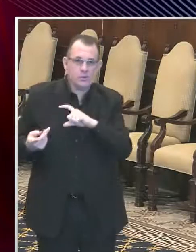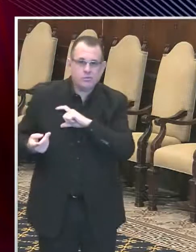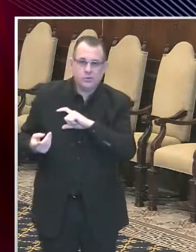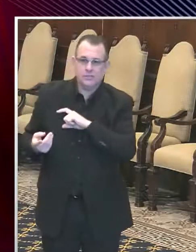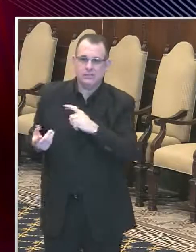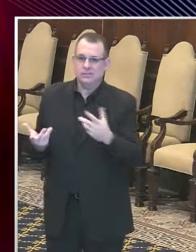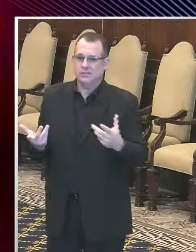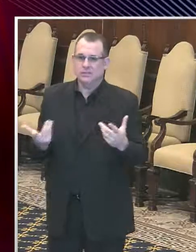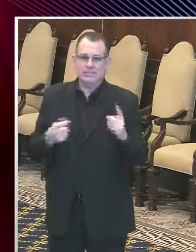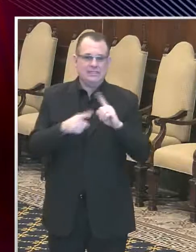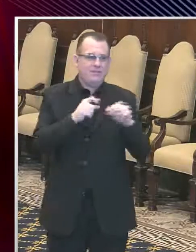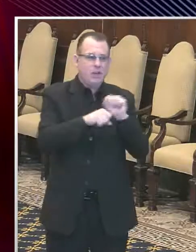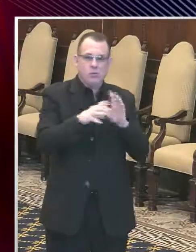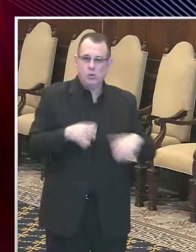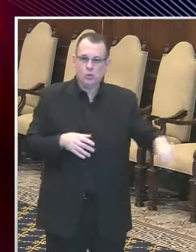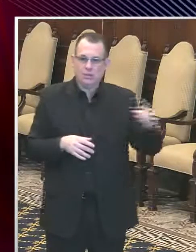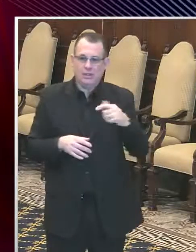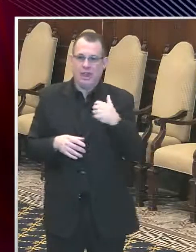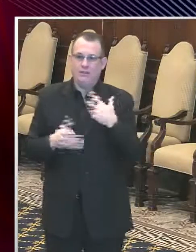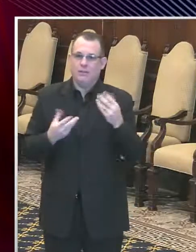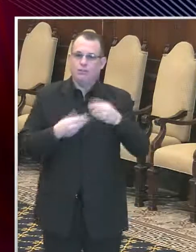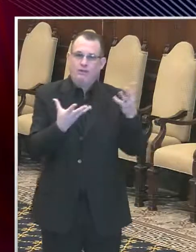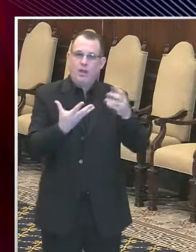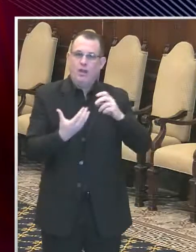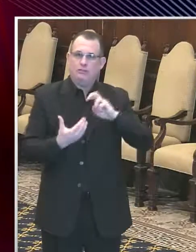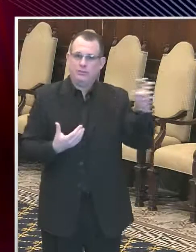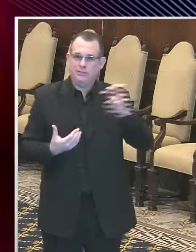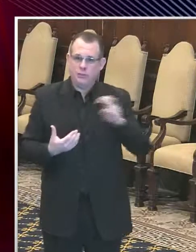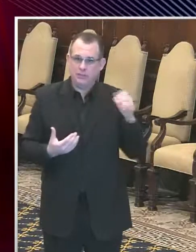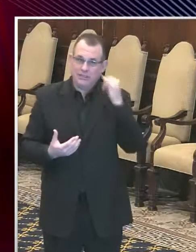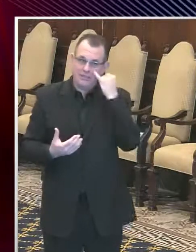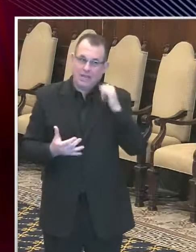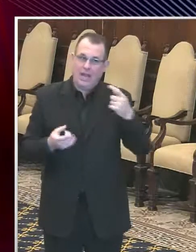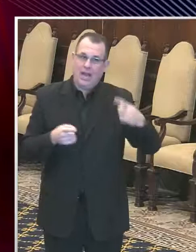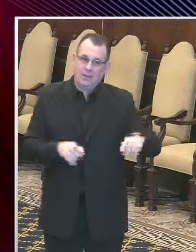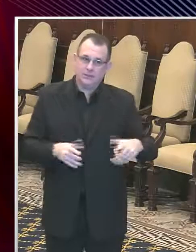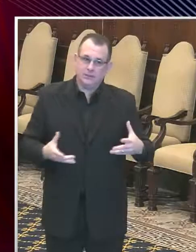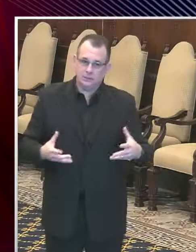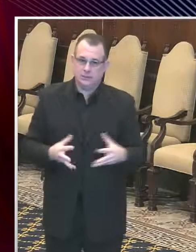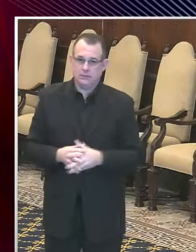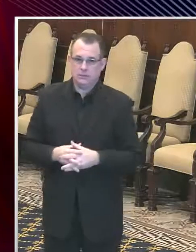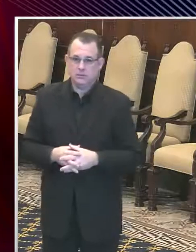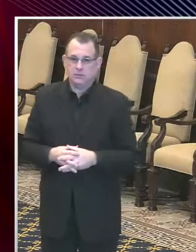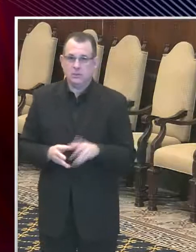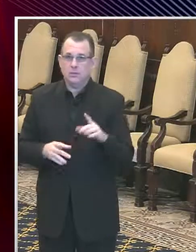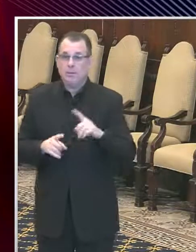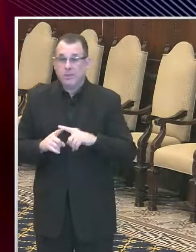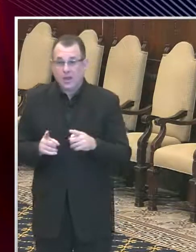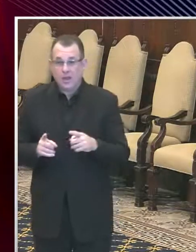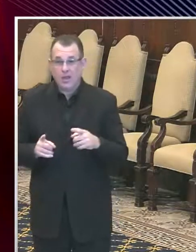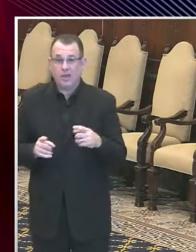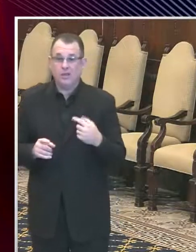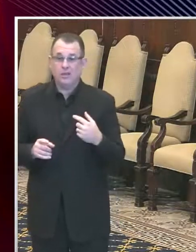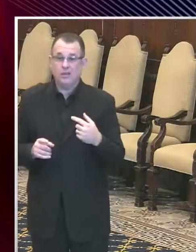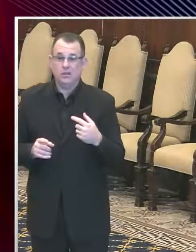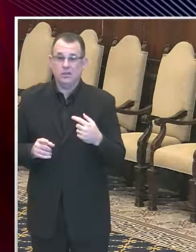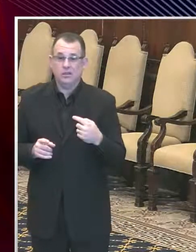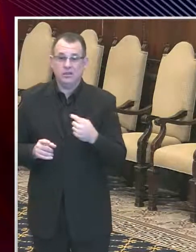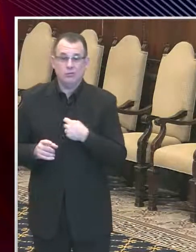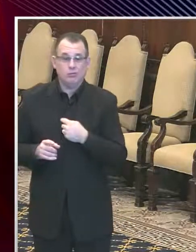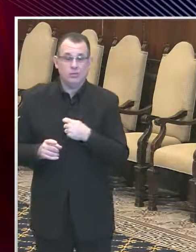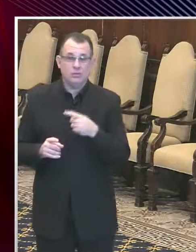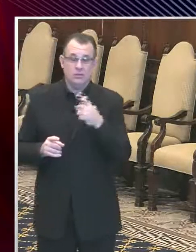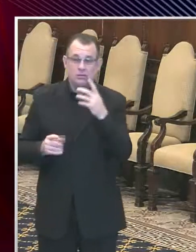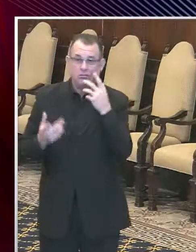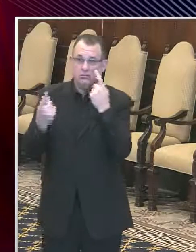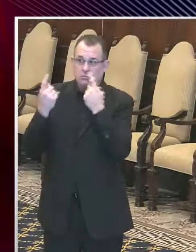employees to make sure that we can provide transportation for them as well. But certainly will be some challenges. All